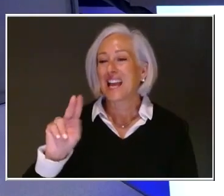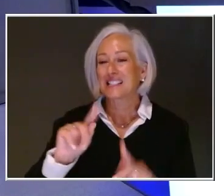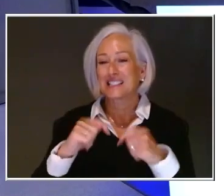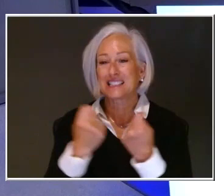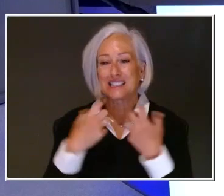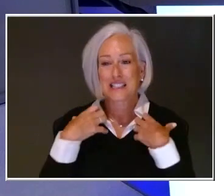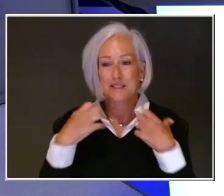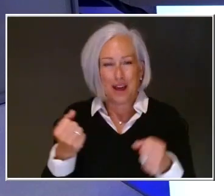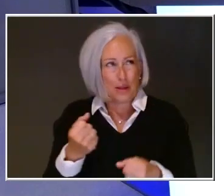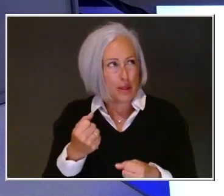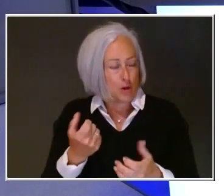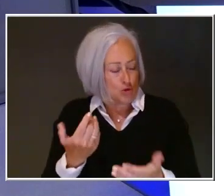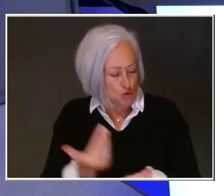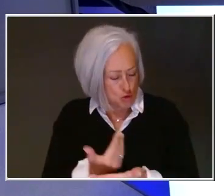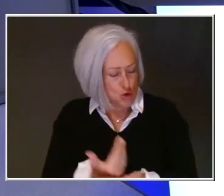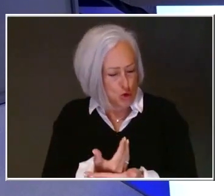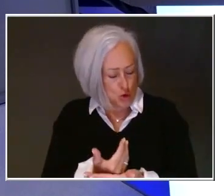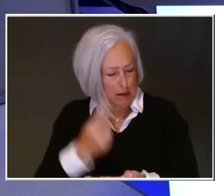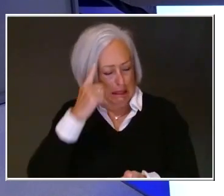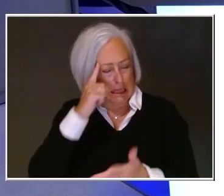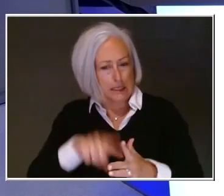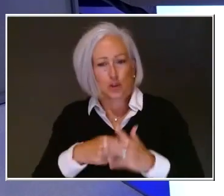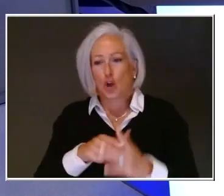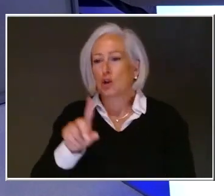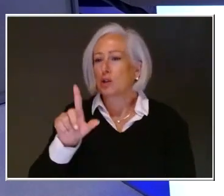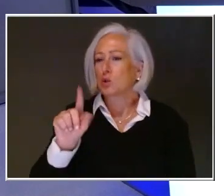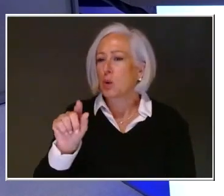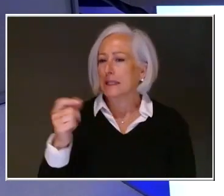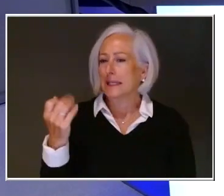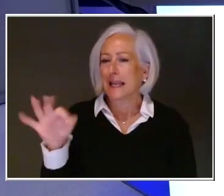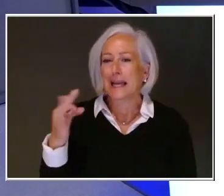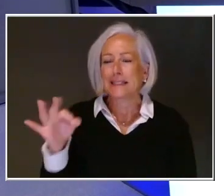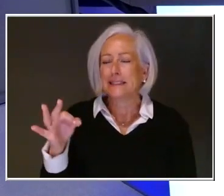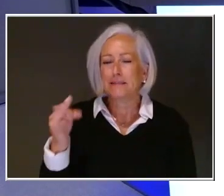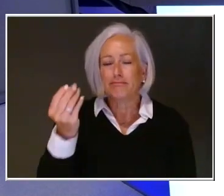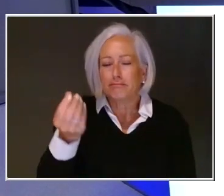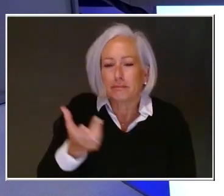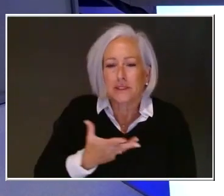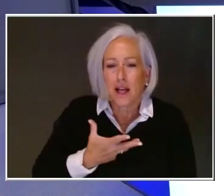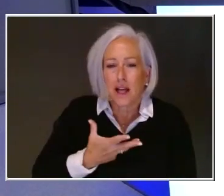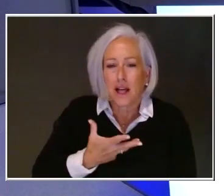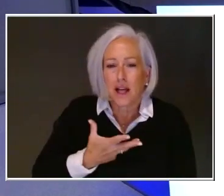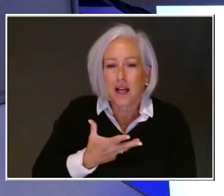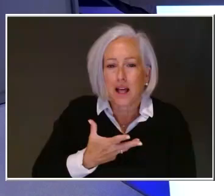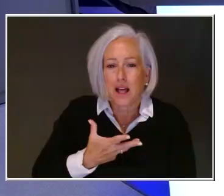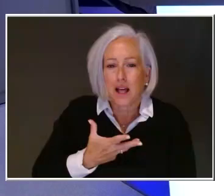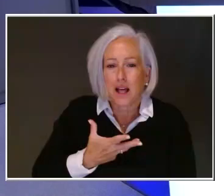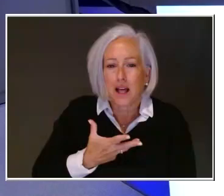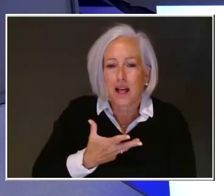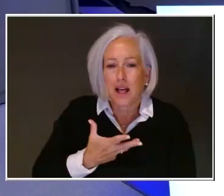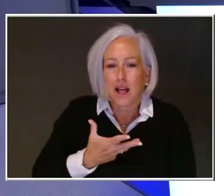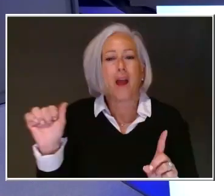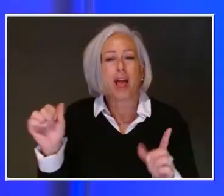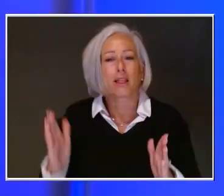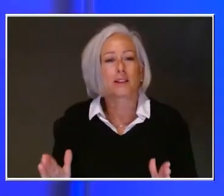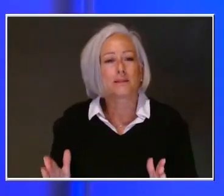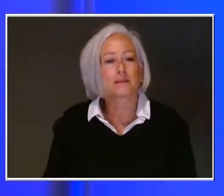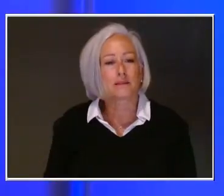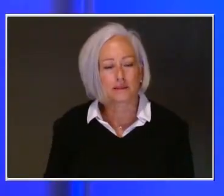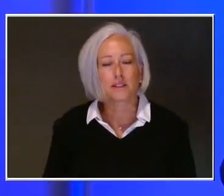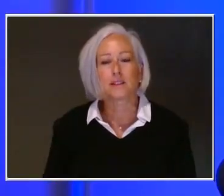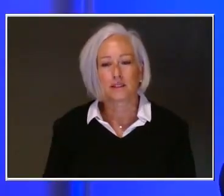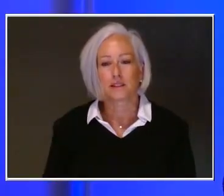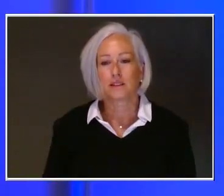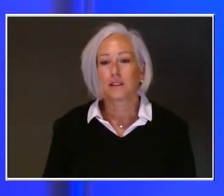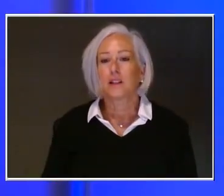in 2019. So tell us a little bit about that. What changed in healthcare for these students? Well, it changed the